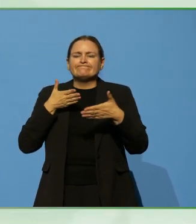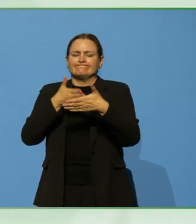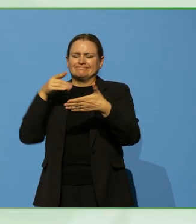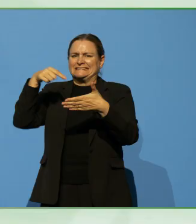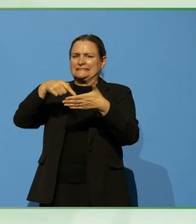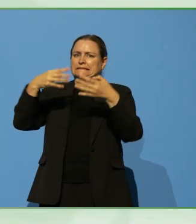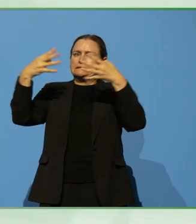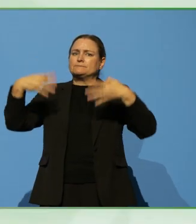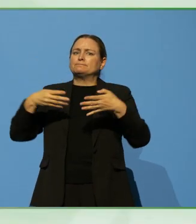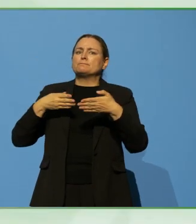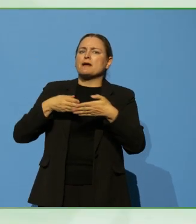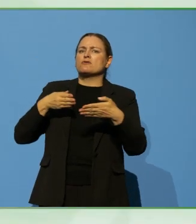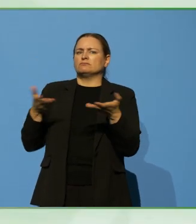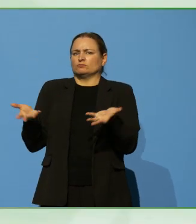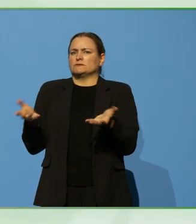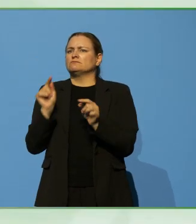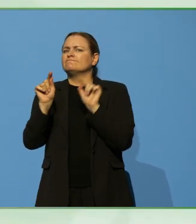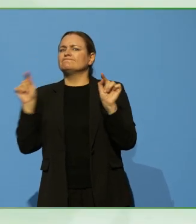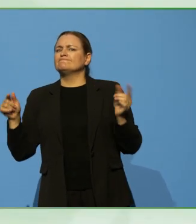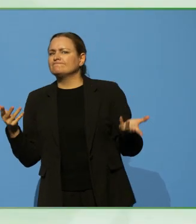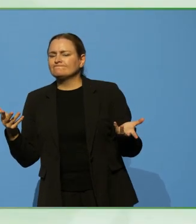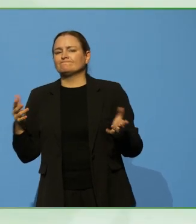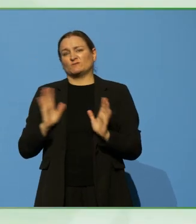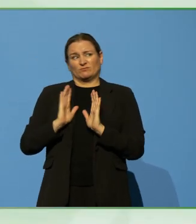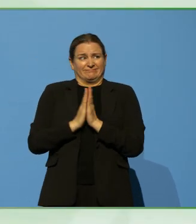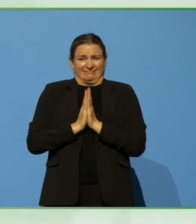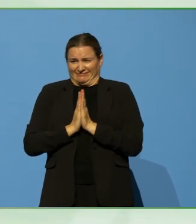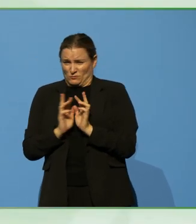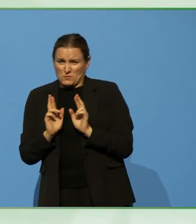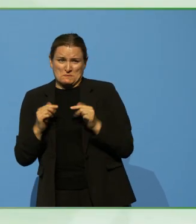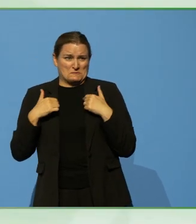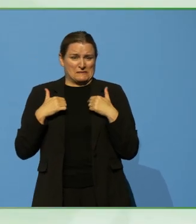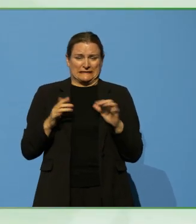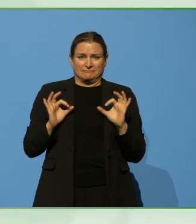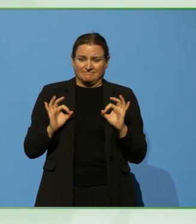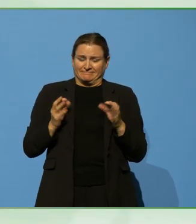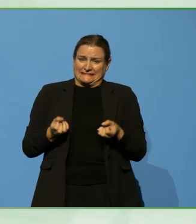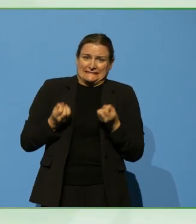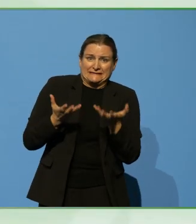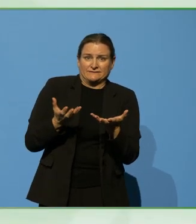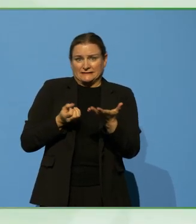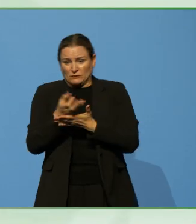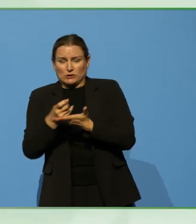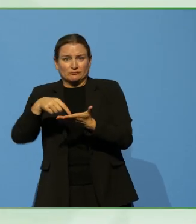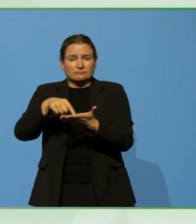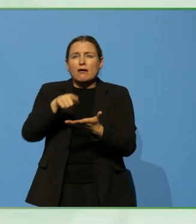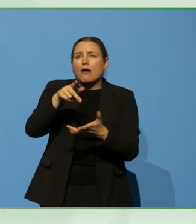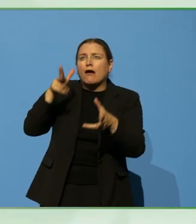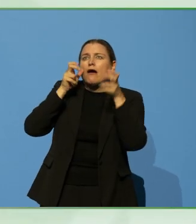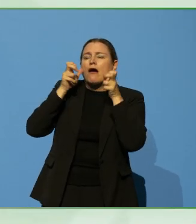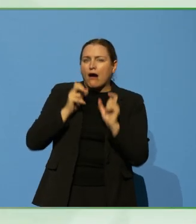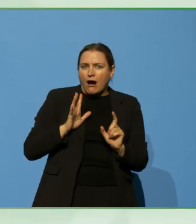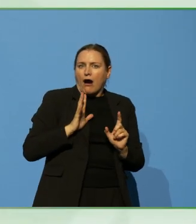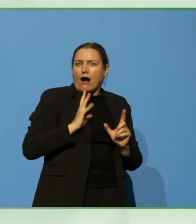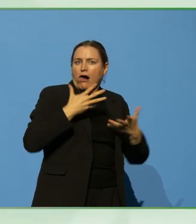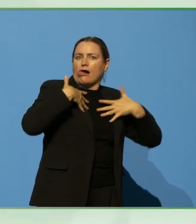today. And hopefully we will keep this very practical and action orientated. So to begin, I'd like to invite